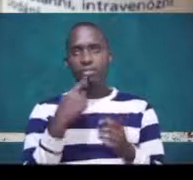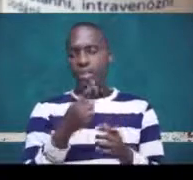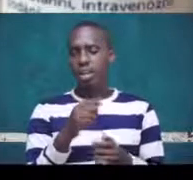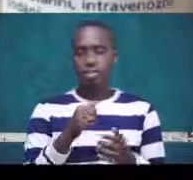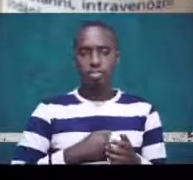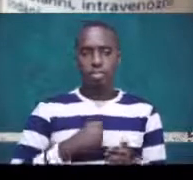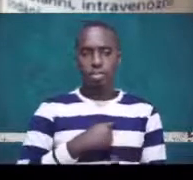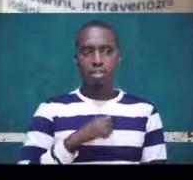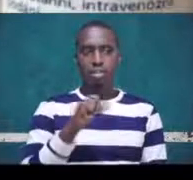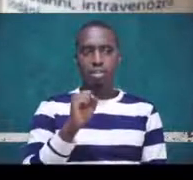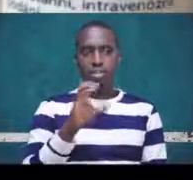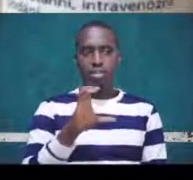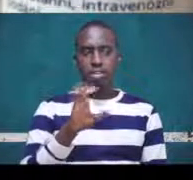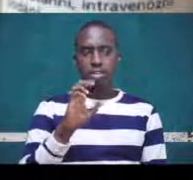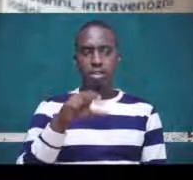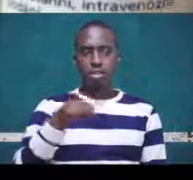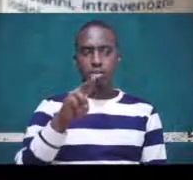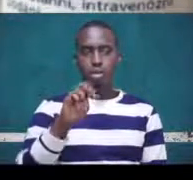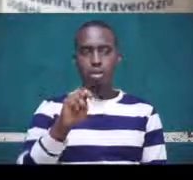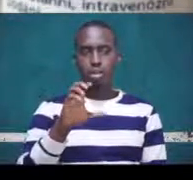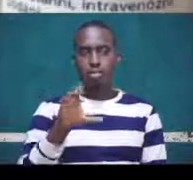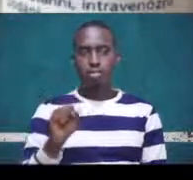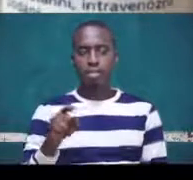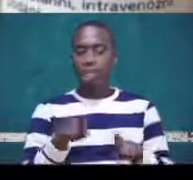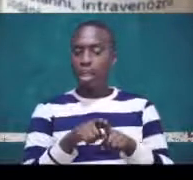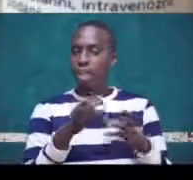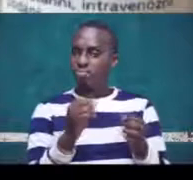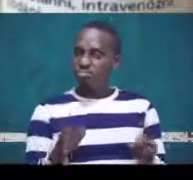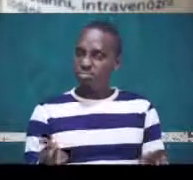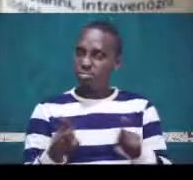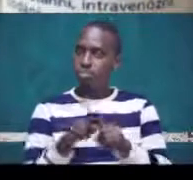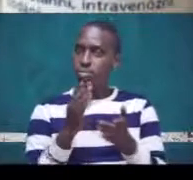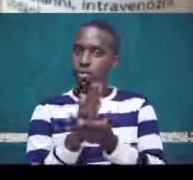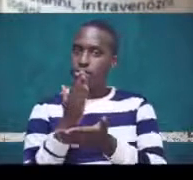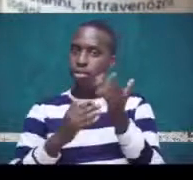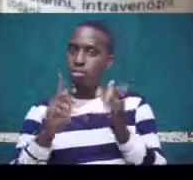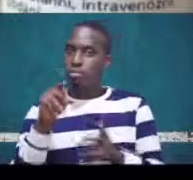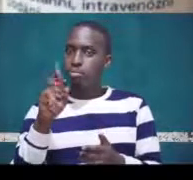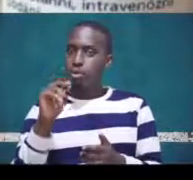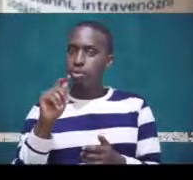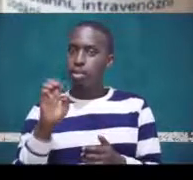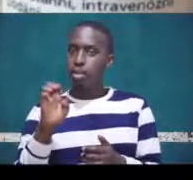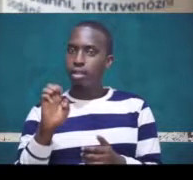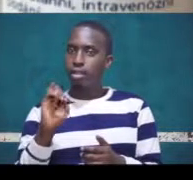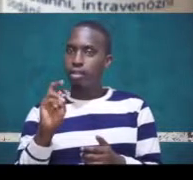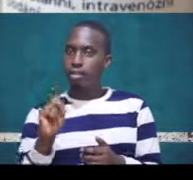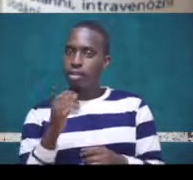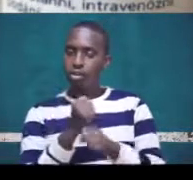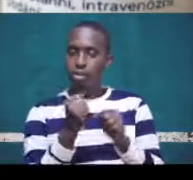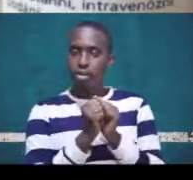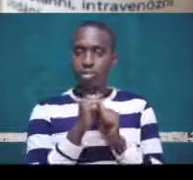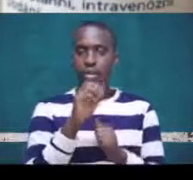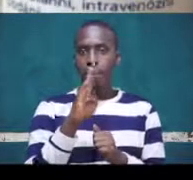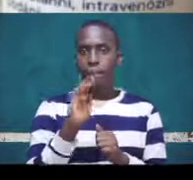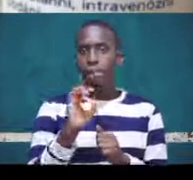sequences in humans and other animals, there is so much relation that a certain protein made within the bacterial cell is done